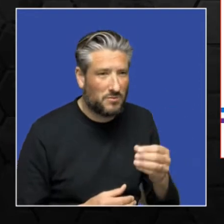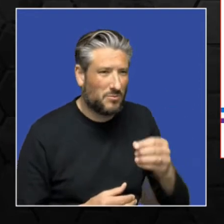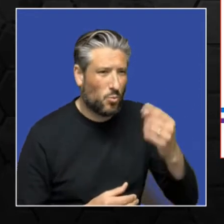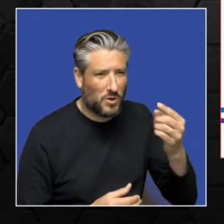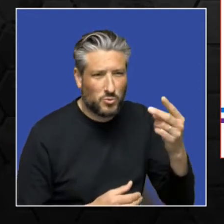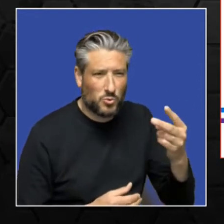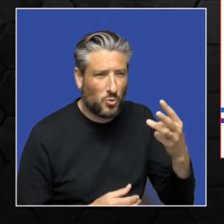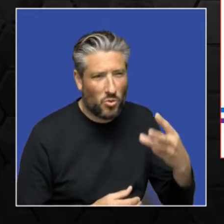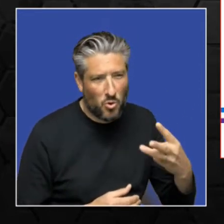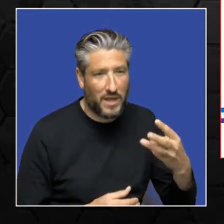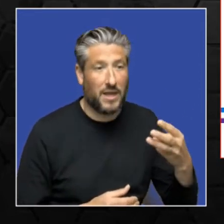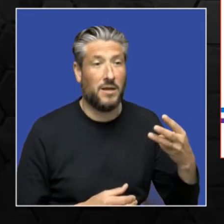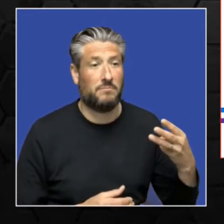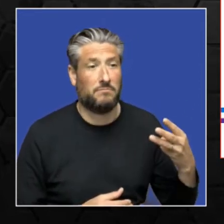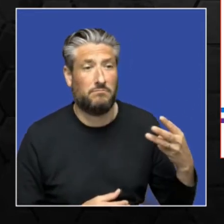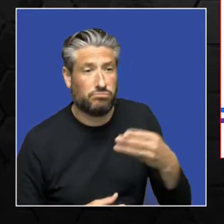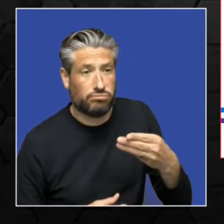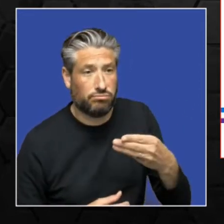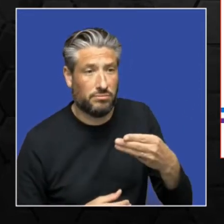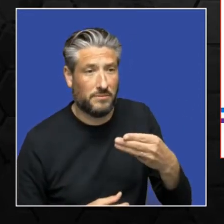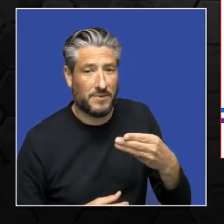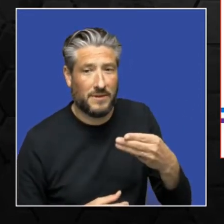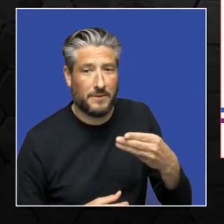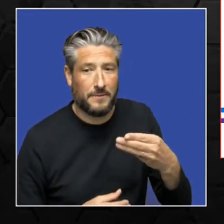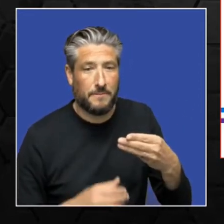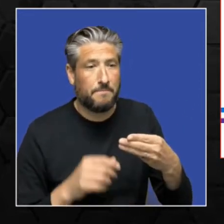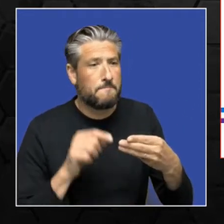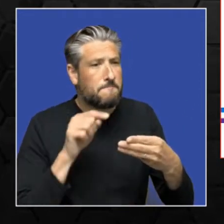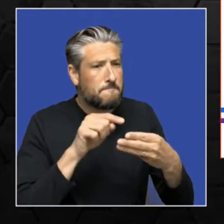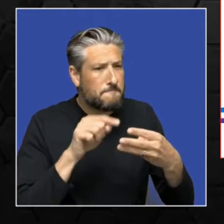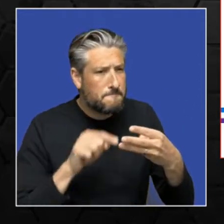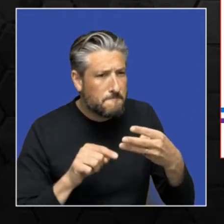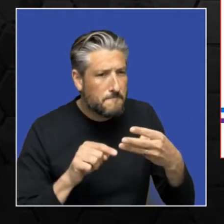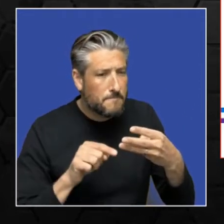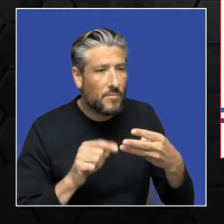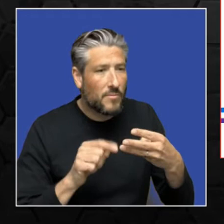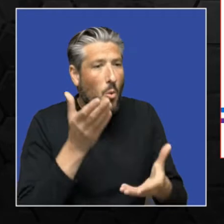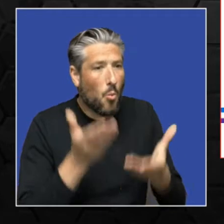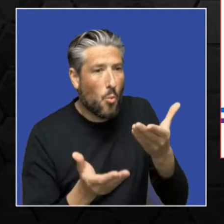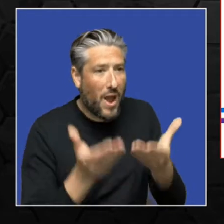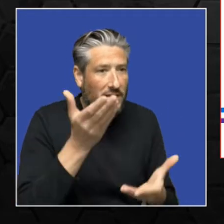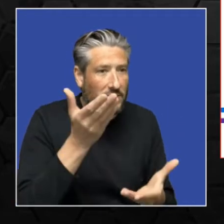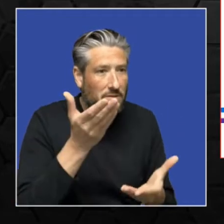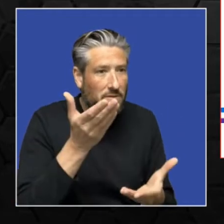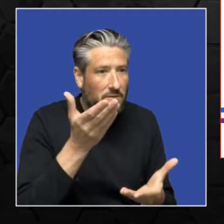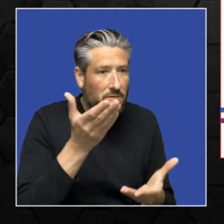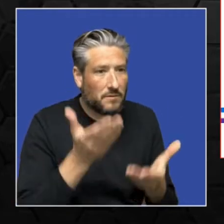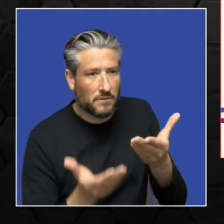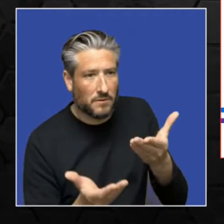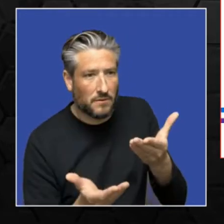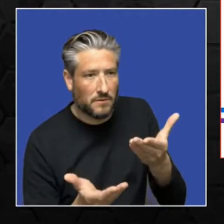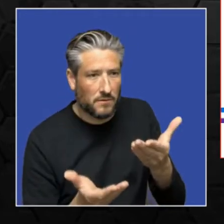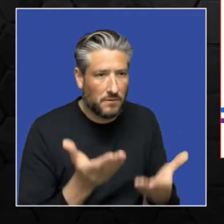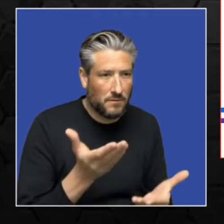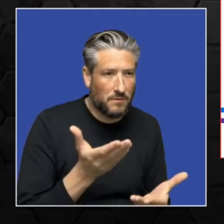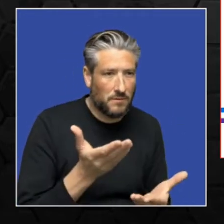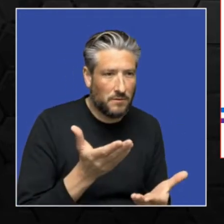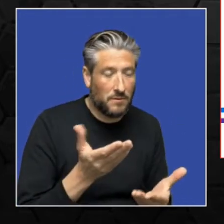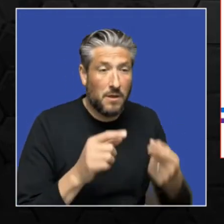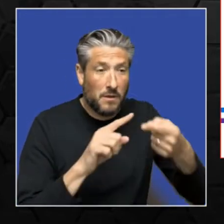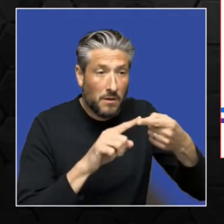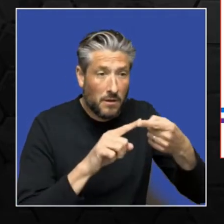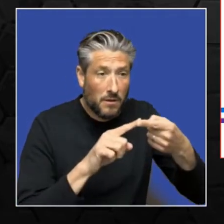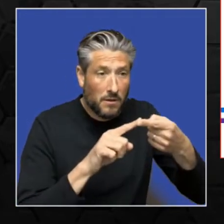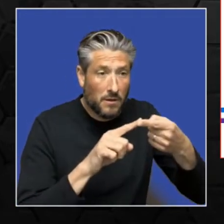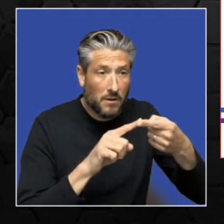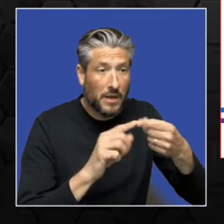inputs. And then you have weights. So weights are basically, they tell us how important the corresponding input is. So